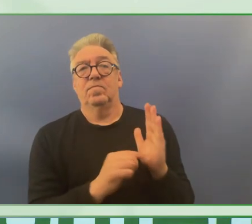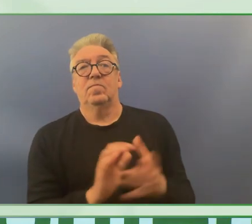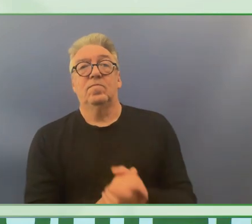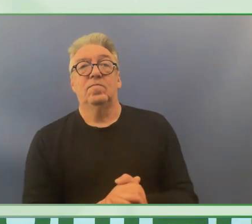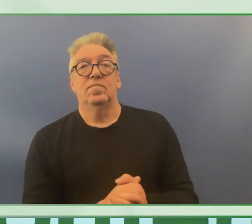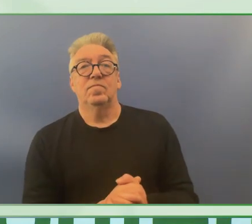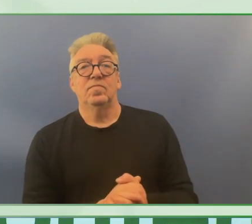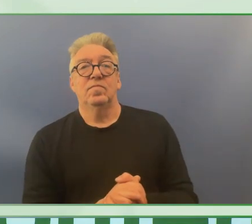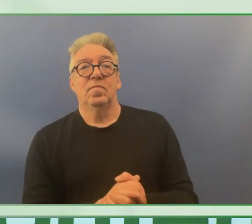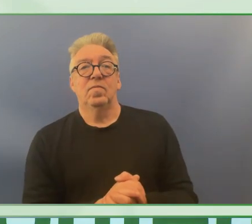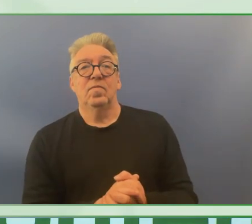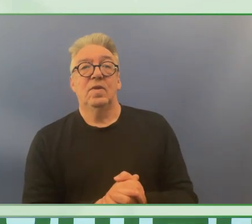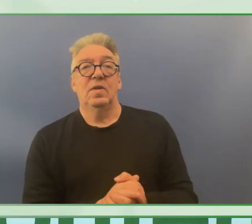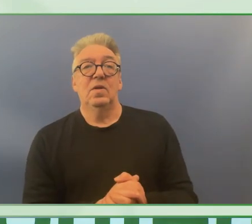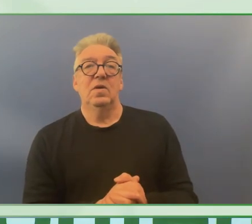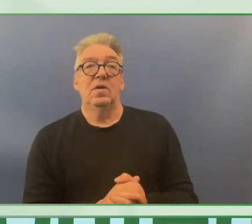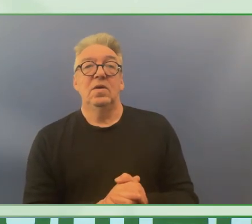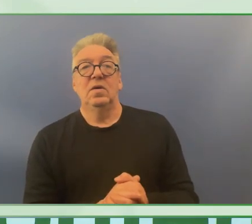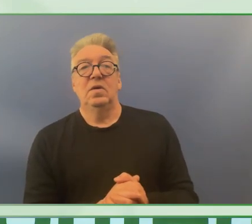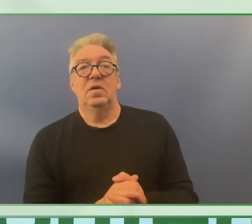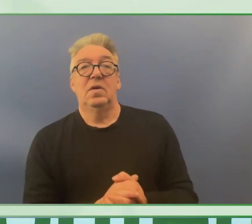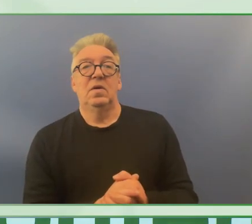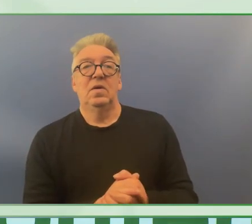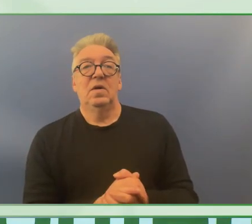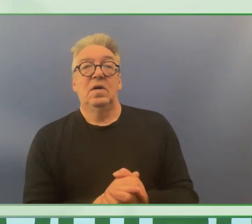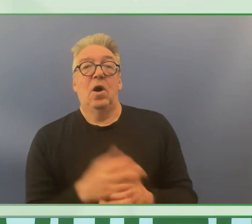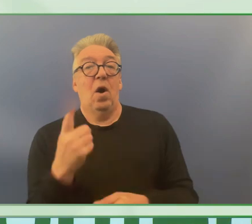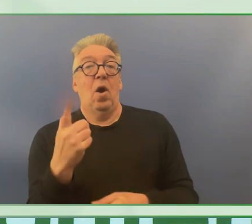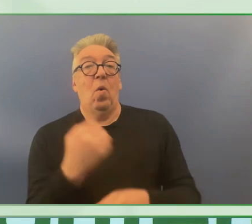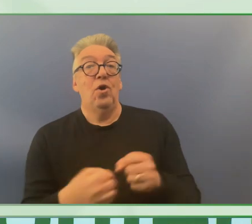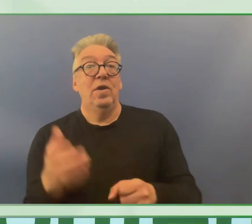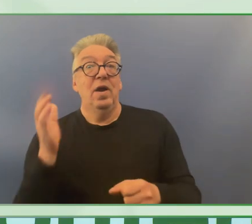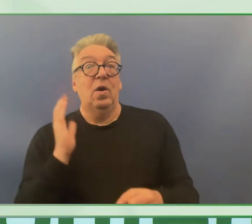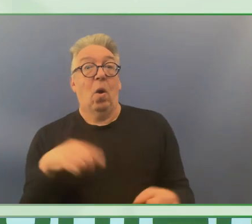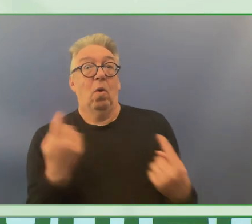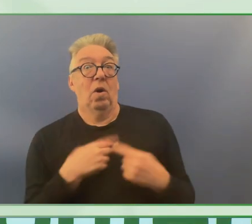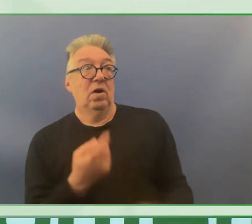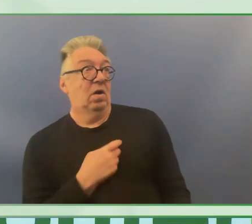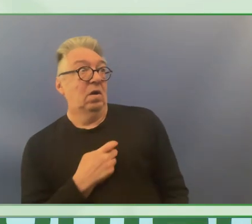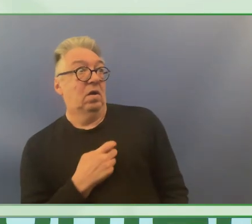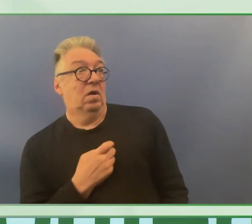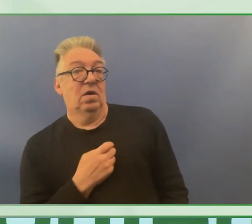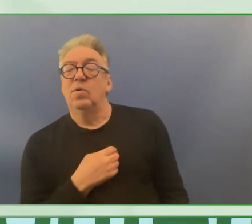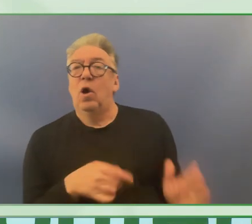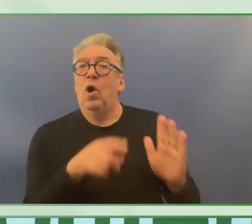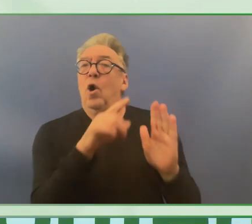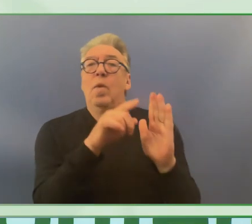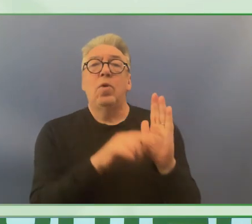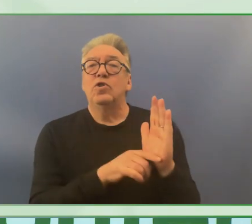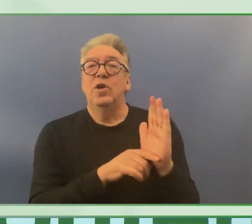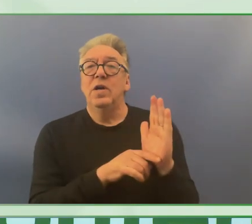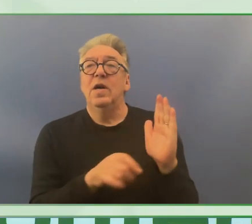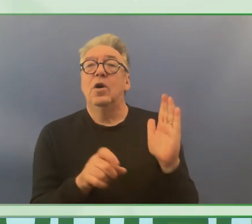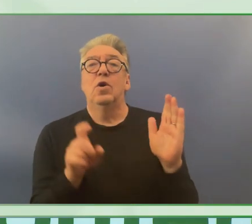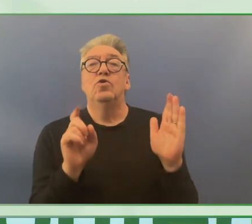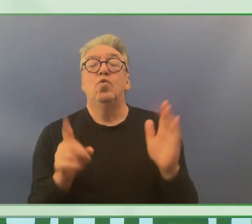fear, anxiety-inducing elephant in the room a year ago, and actually the policy is really meant to put consumers and protect them, which is a